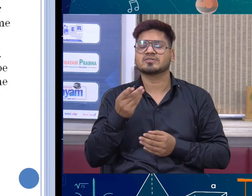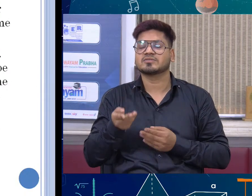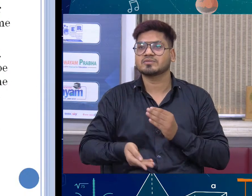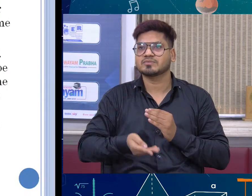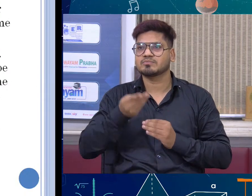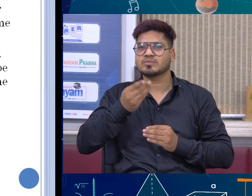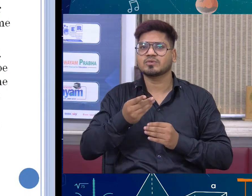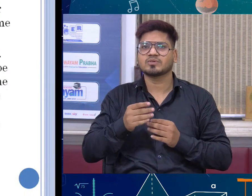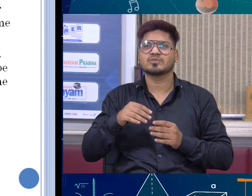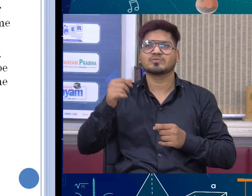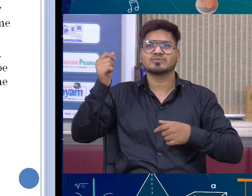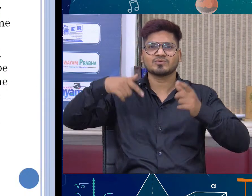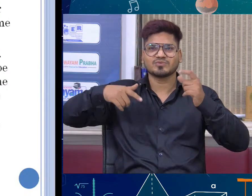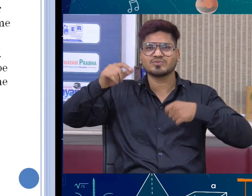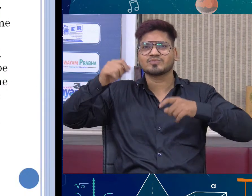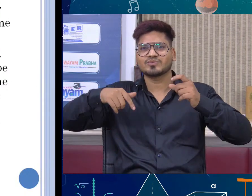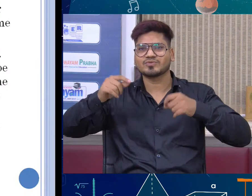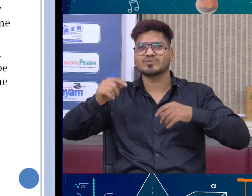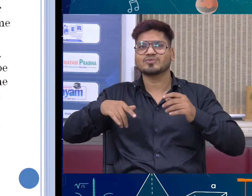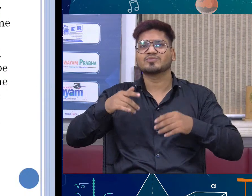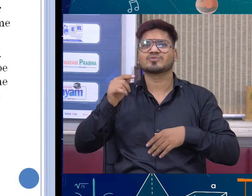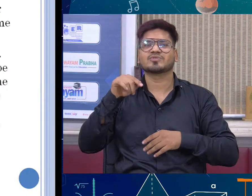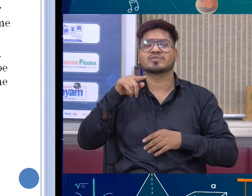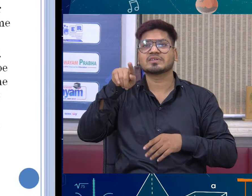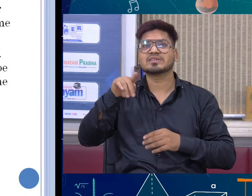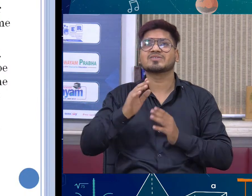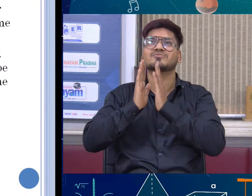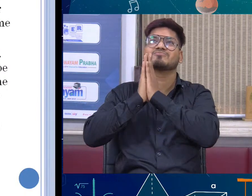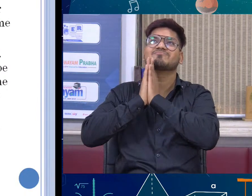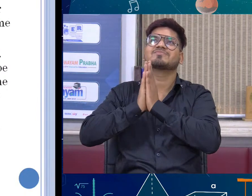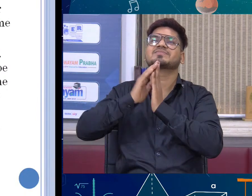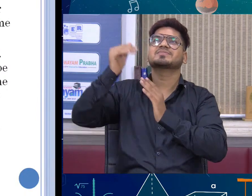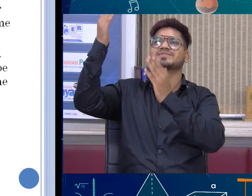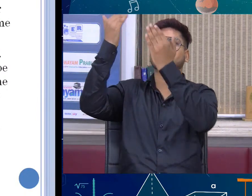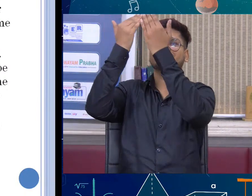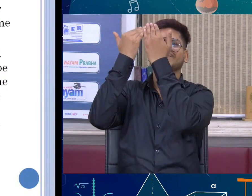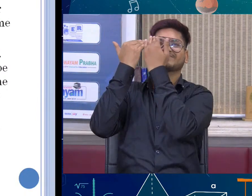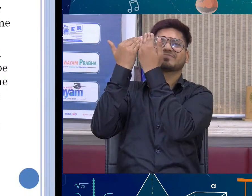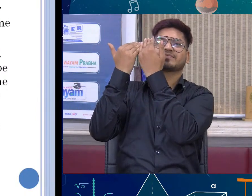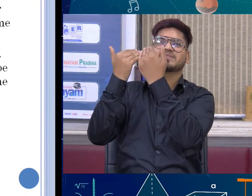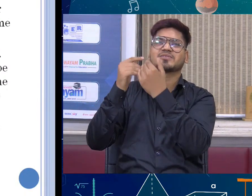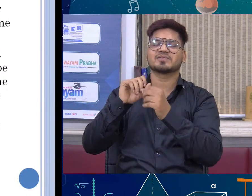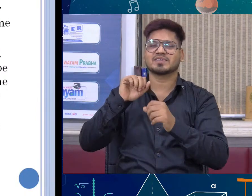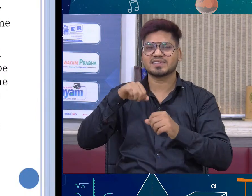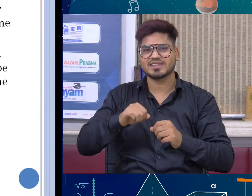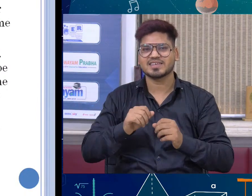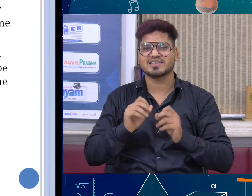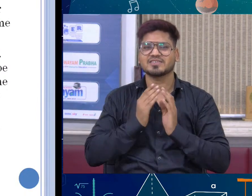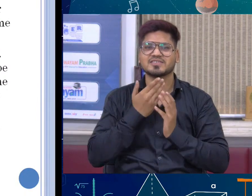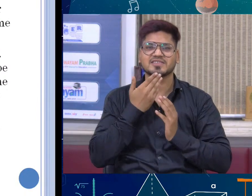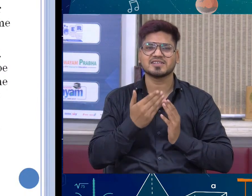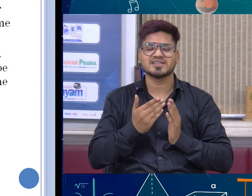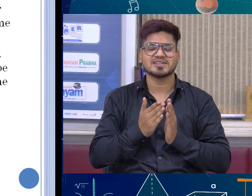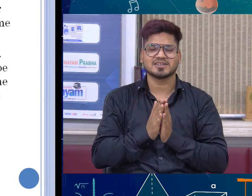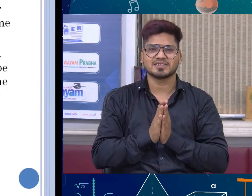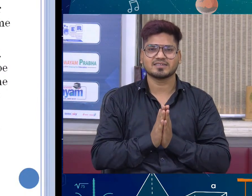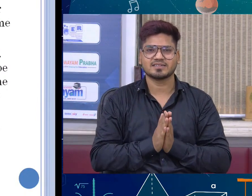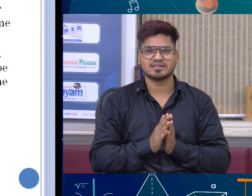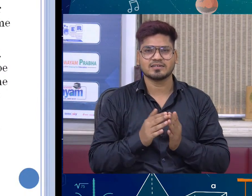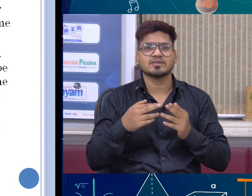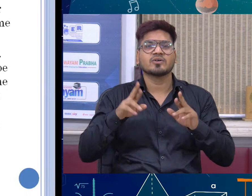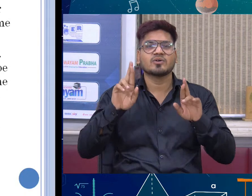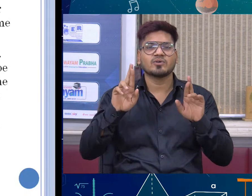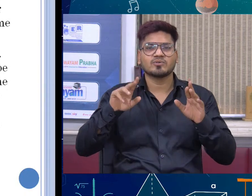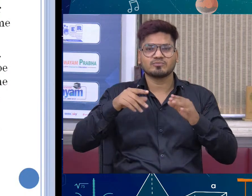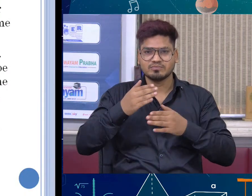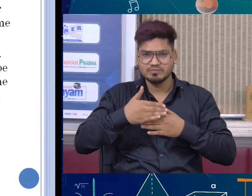get rain. The God is willing to give rain to us for